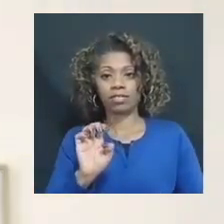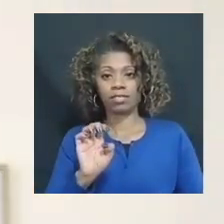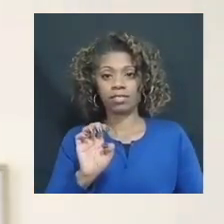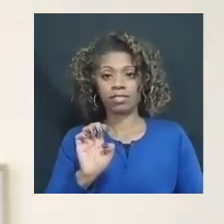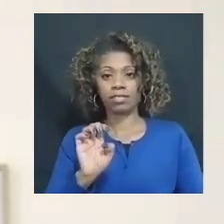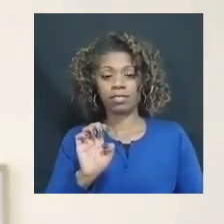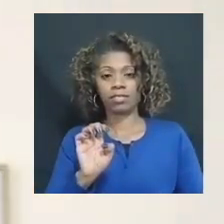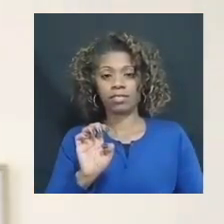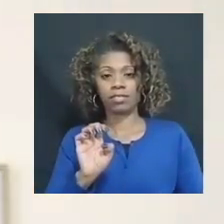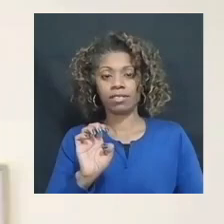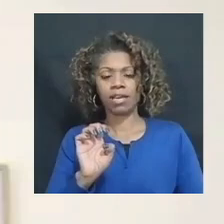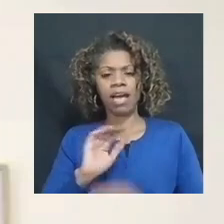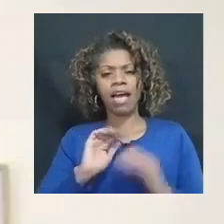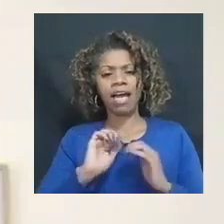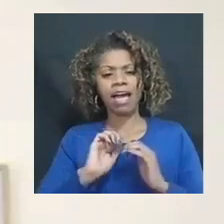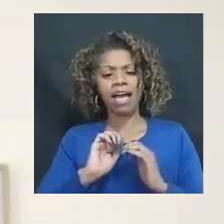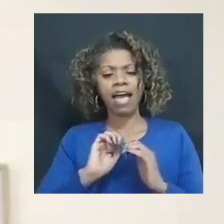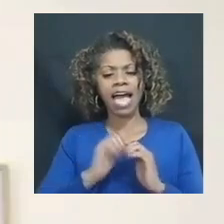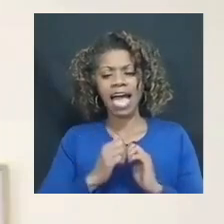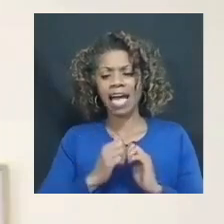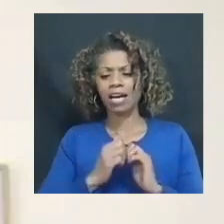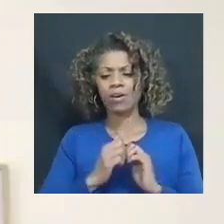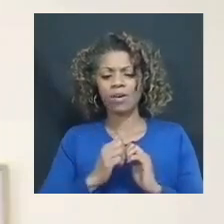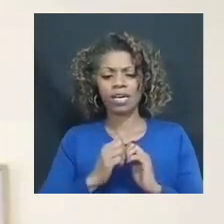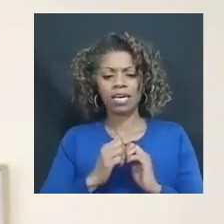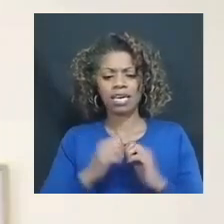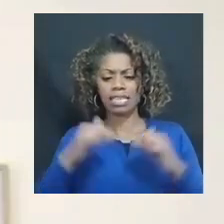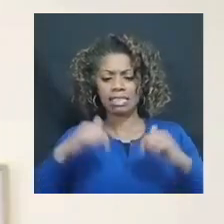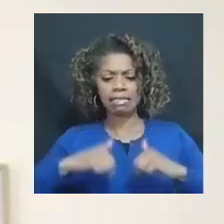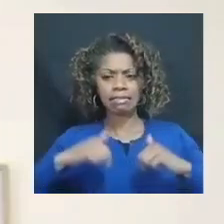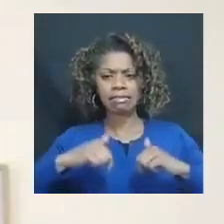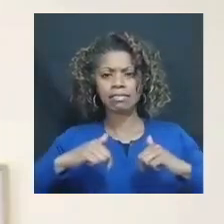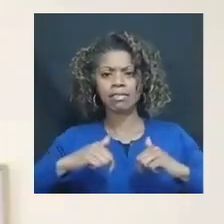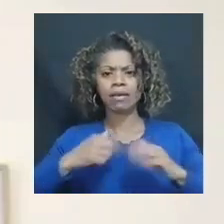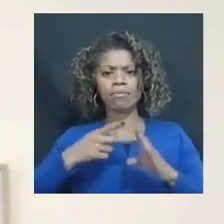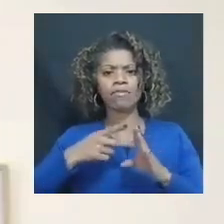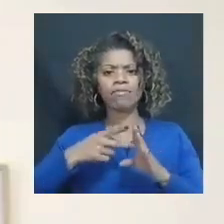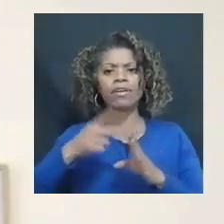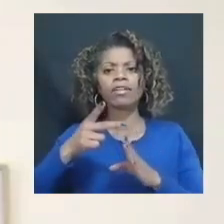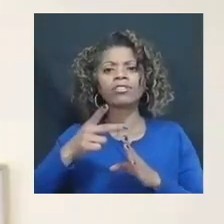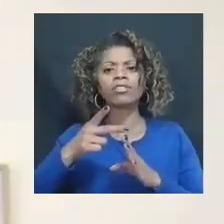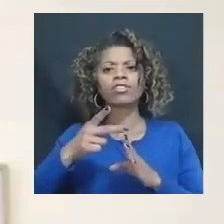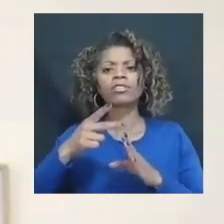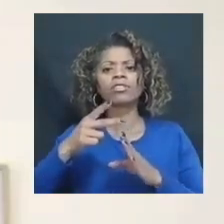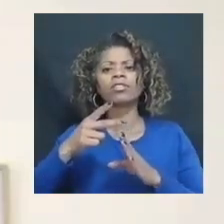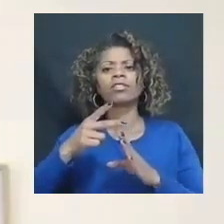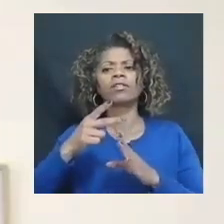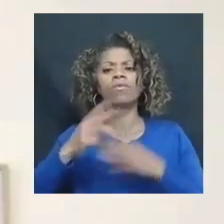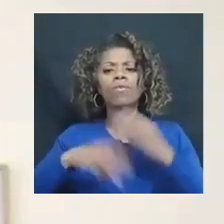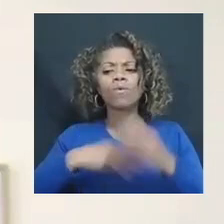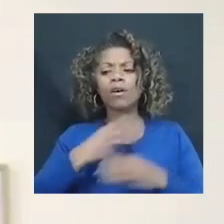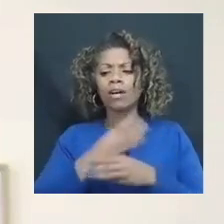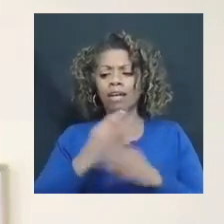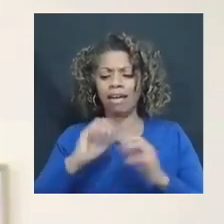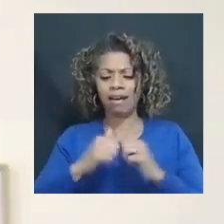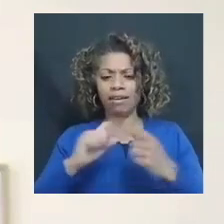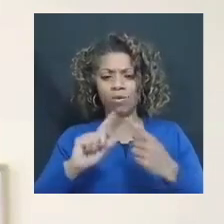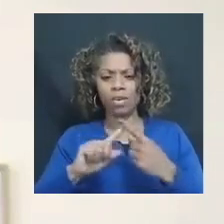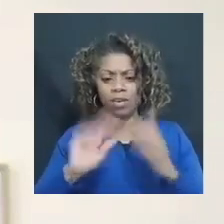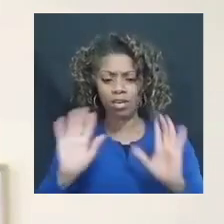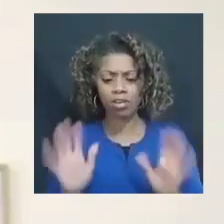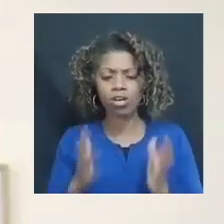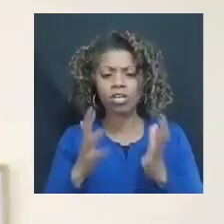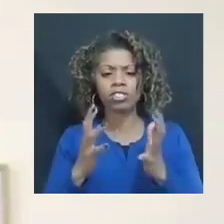current professional capacity, use our tools, our resources, and our expertise to truly drive change in the world and stand for what is